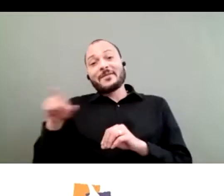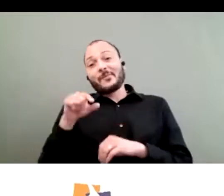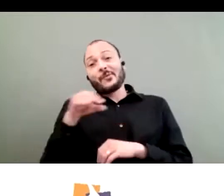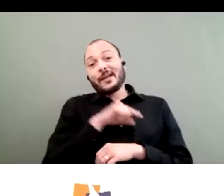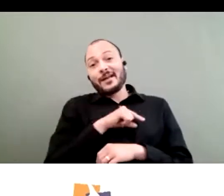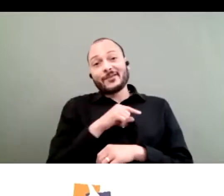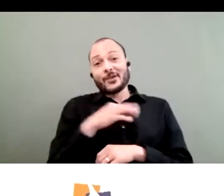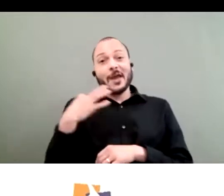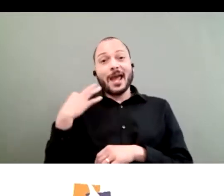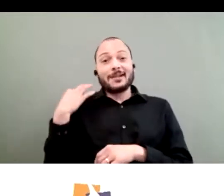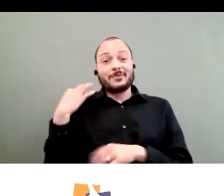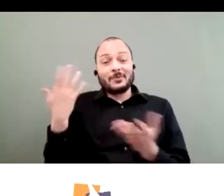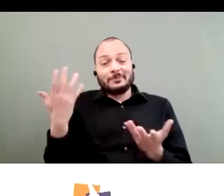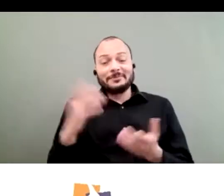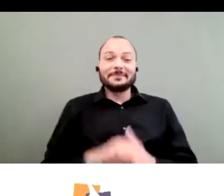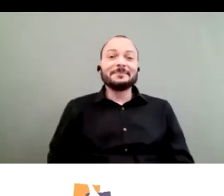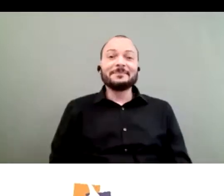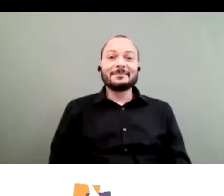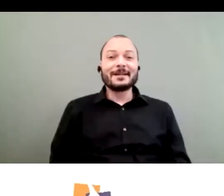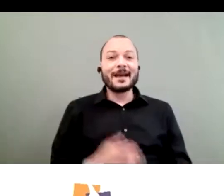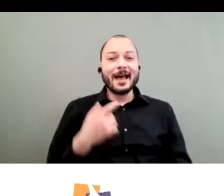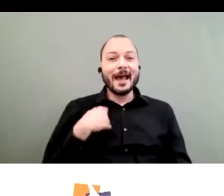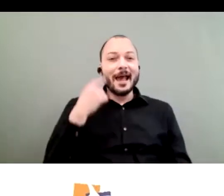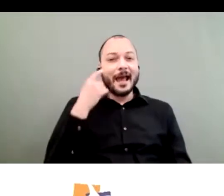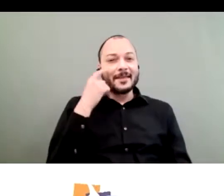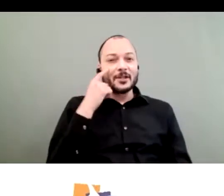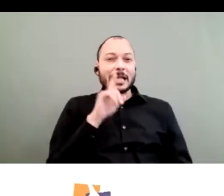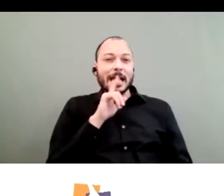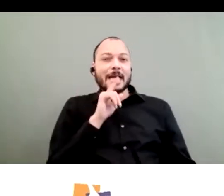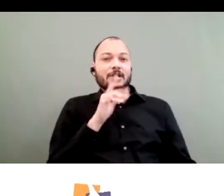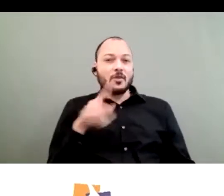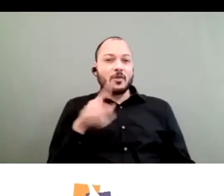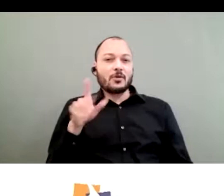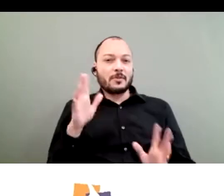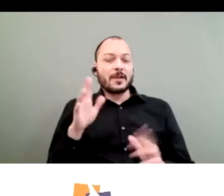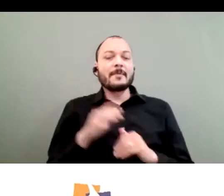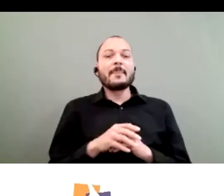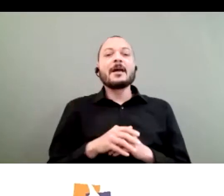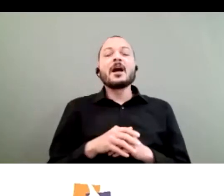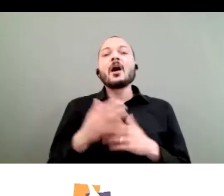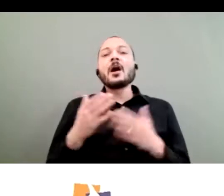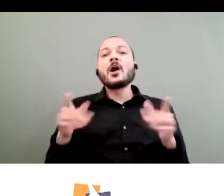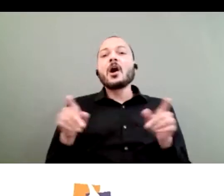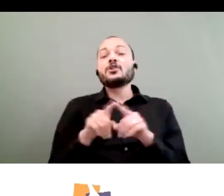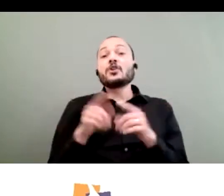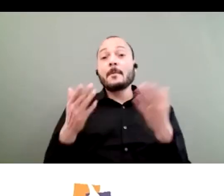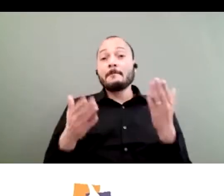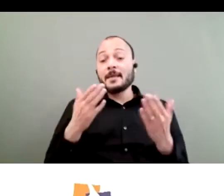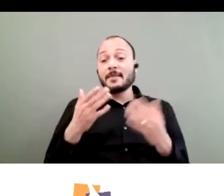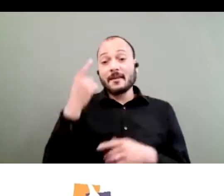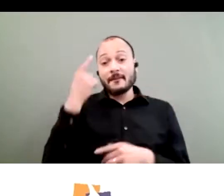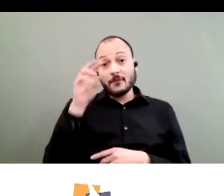So I think you got to those. And then maybe for Matthew,